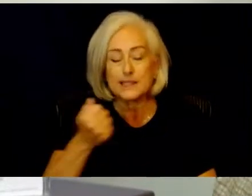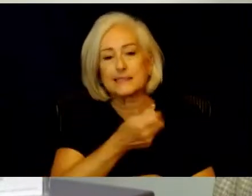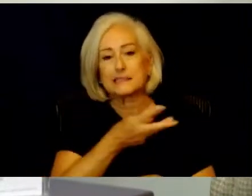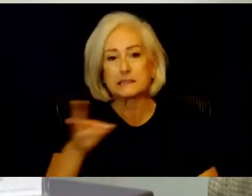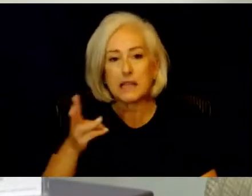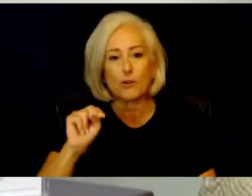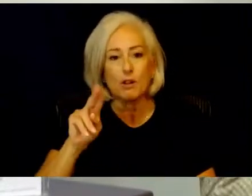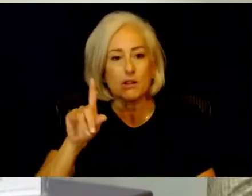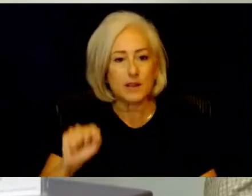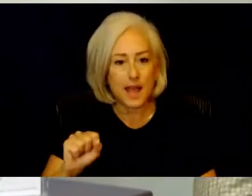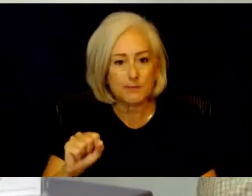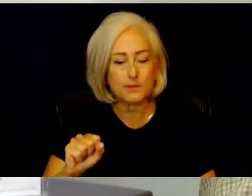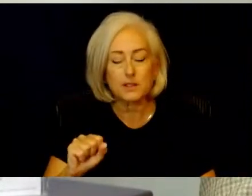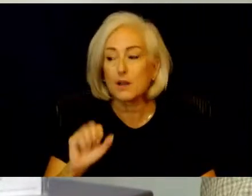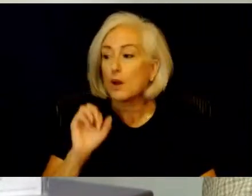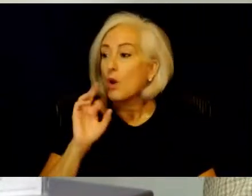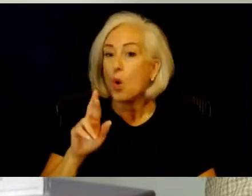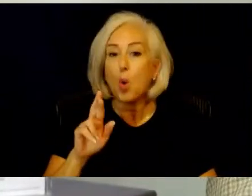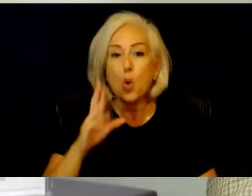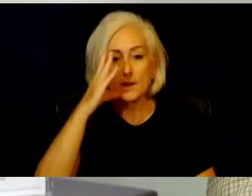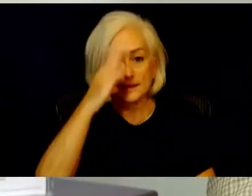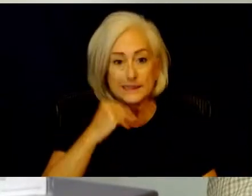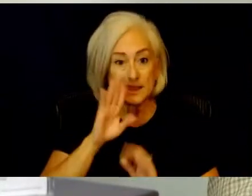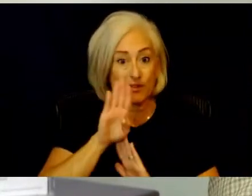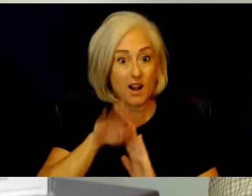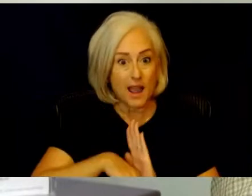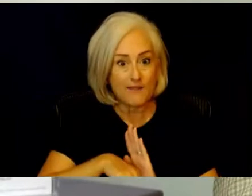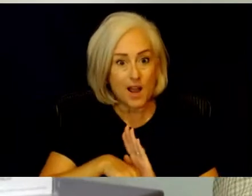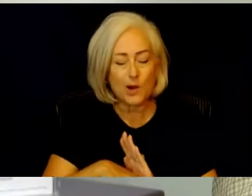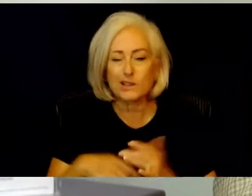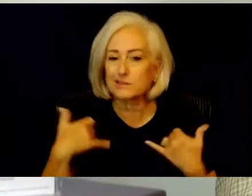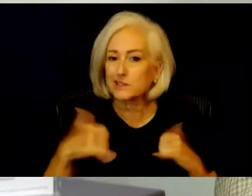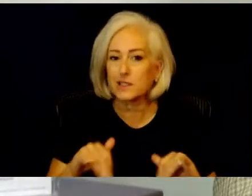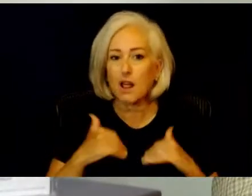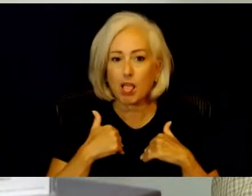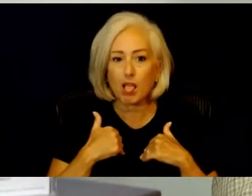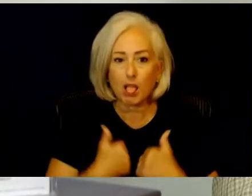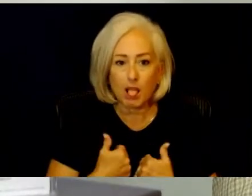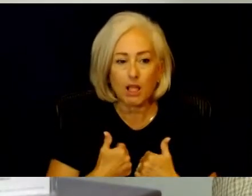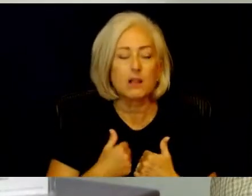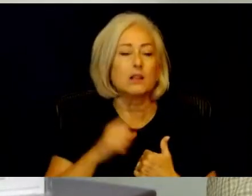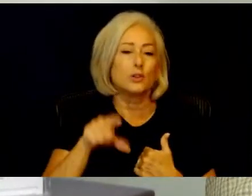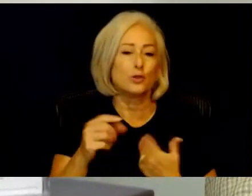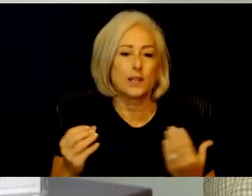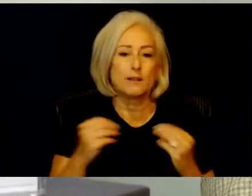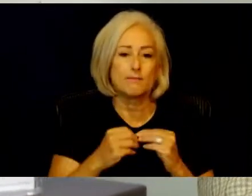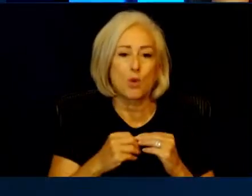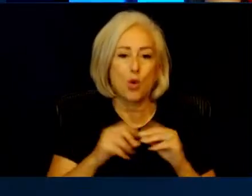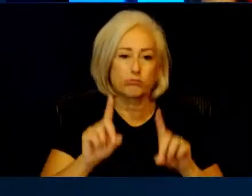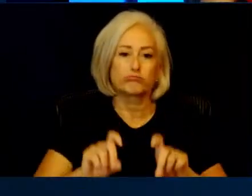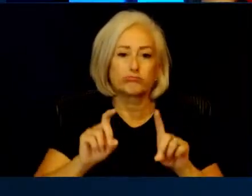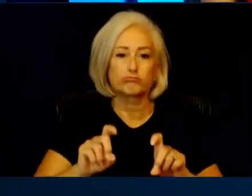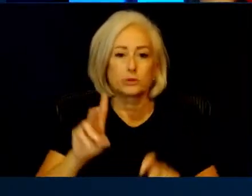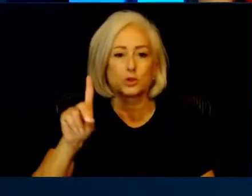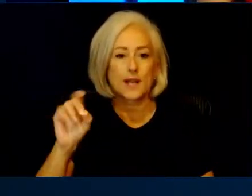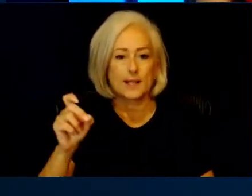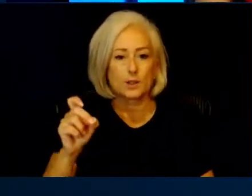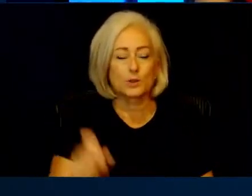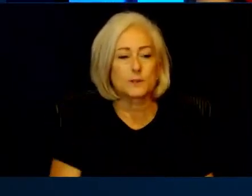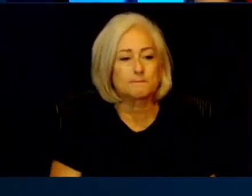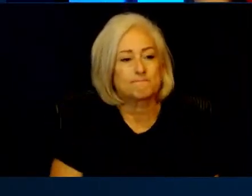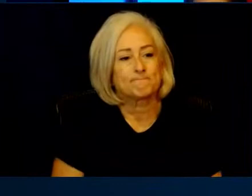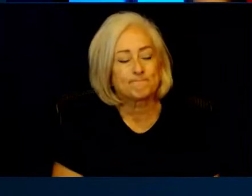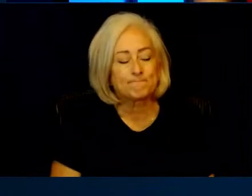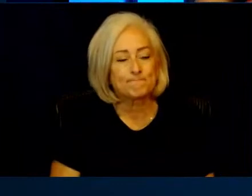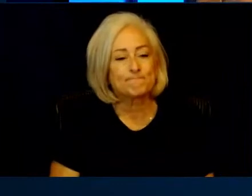after naps, that is a reason to get further into diagnosing what's going on with you. Alexis? I have a question,